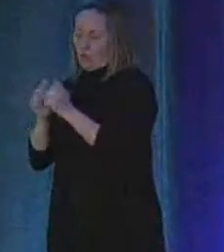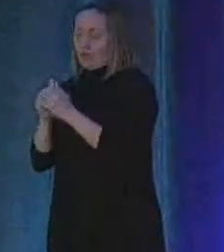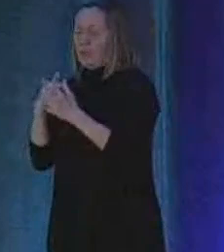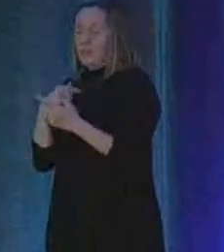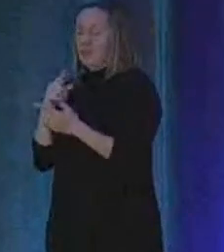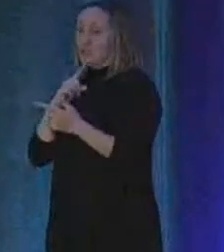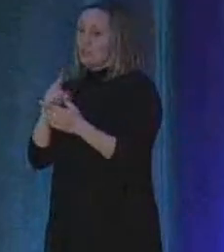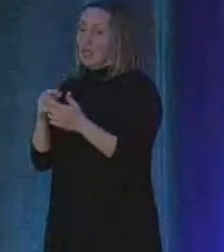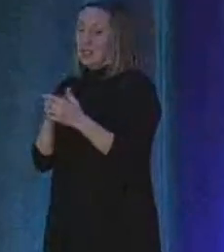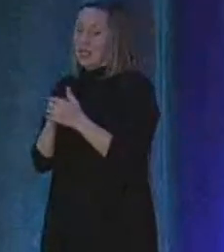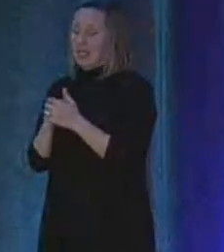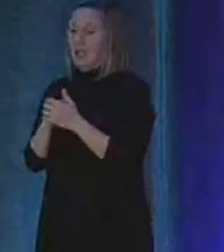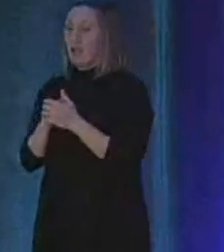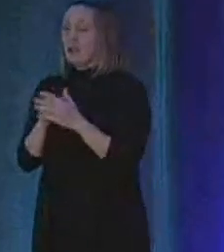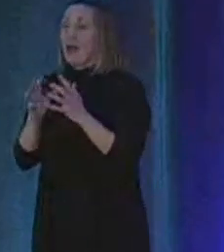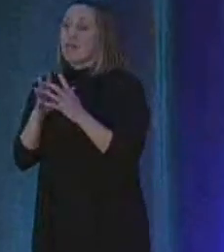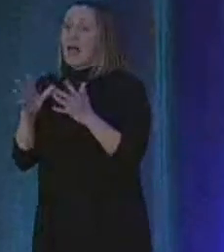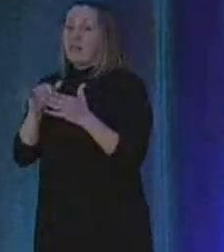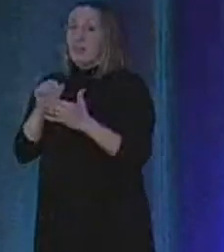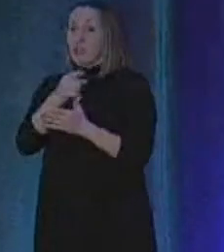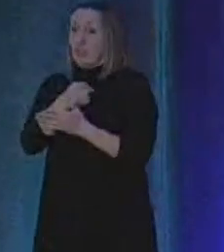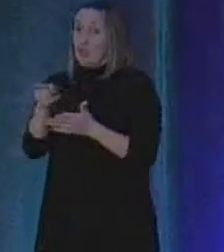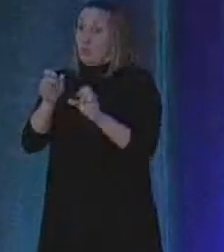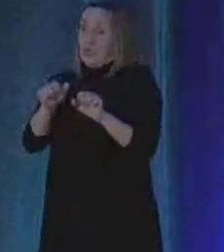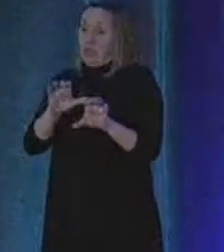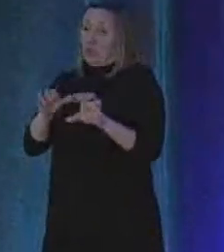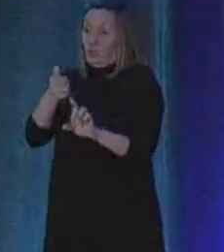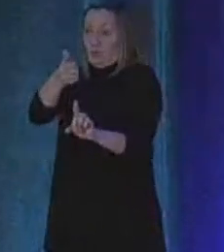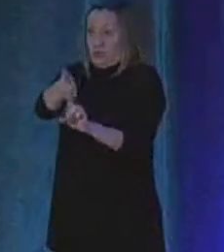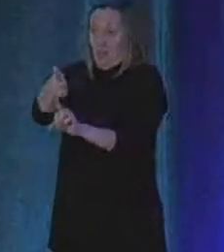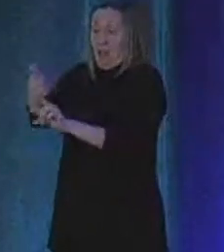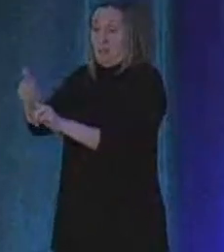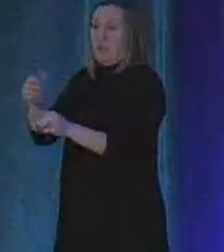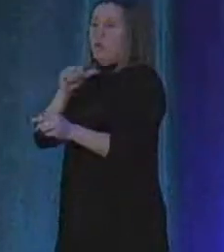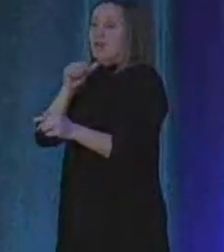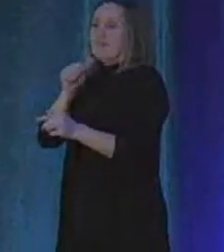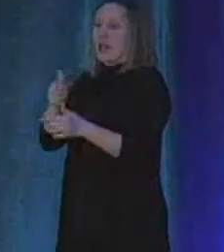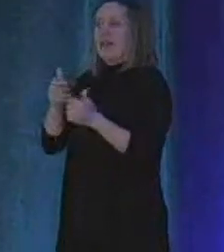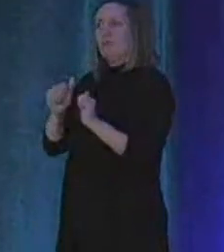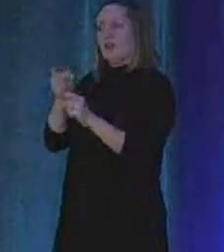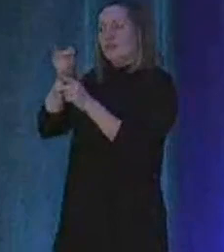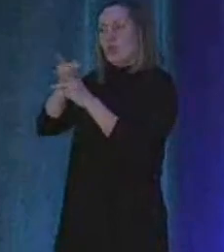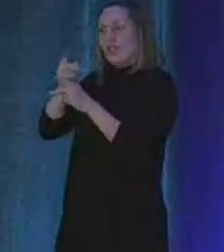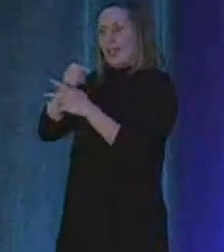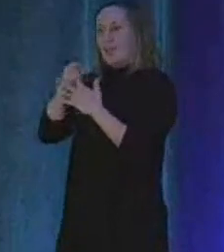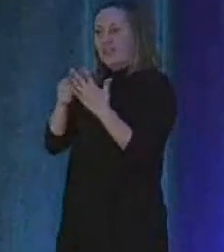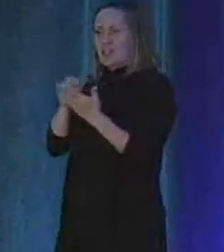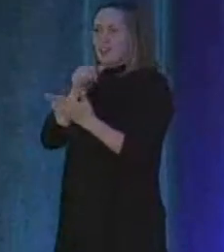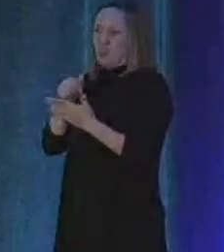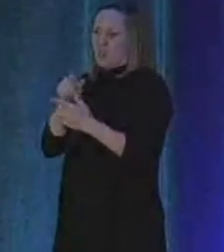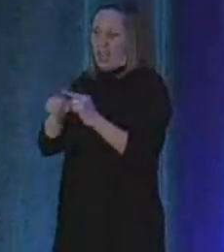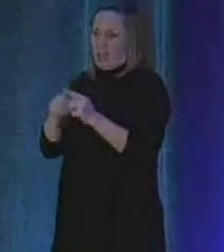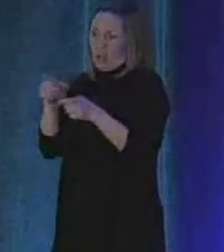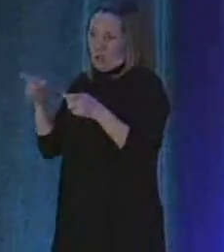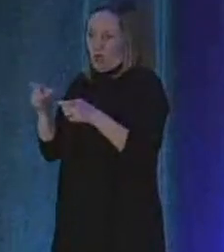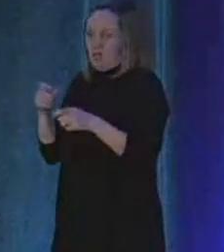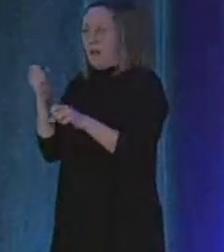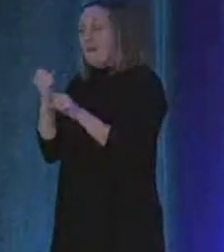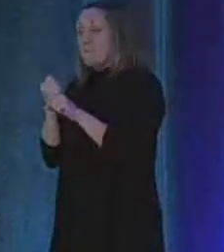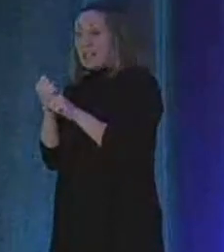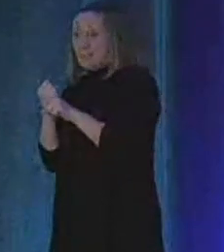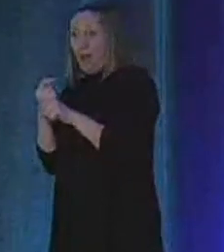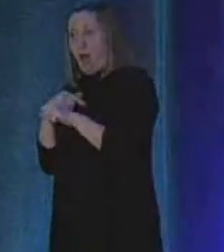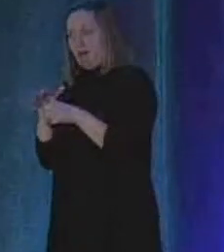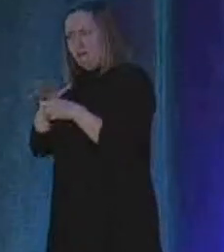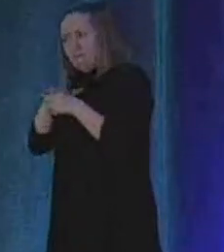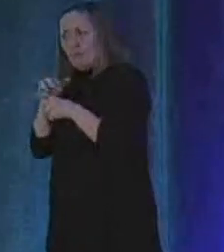a lot that you can do by yourself, even without trying to take care of those things that you don't have control of. In baseball land, we would talk about